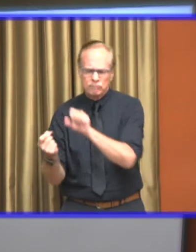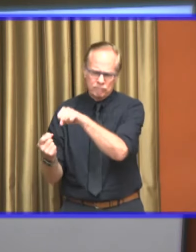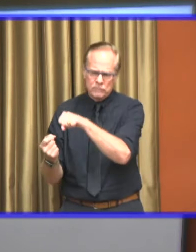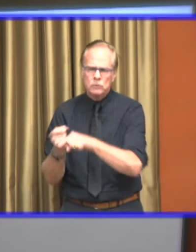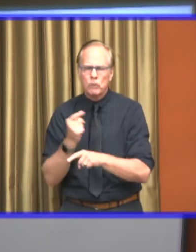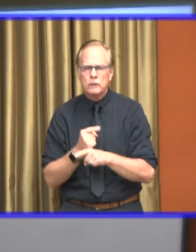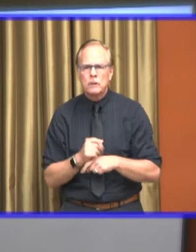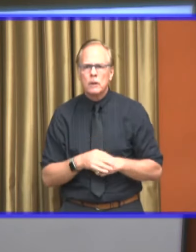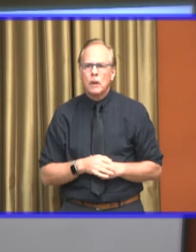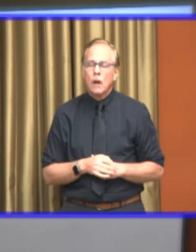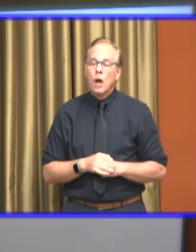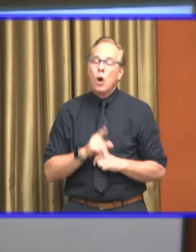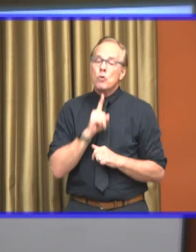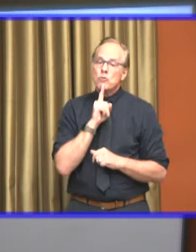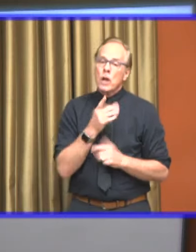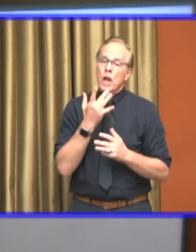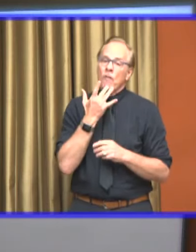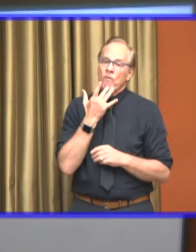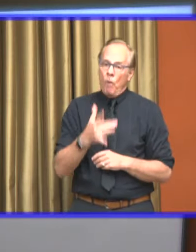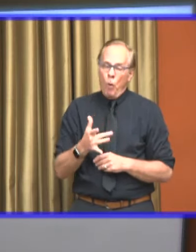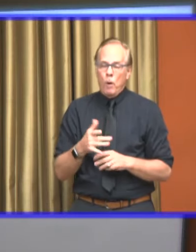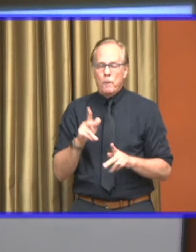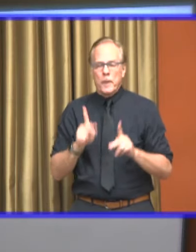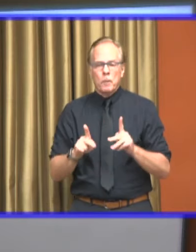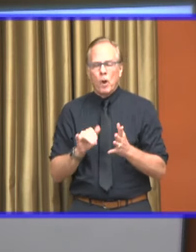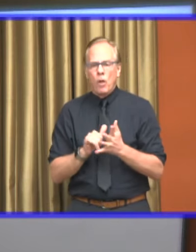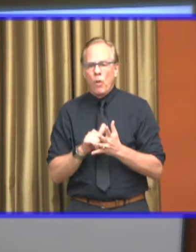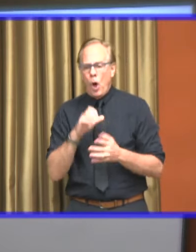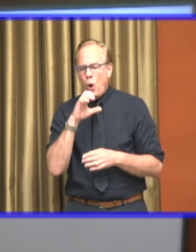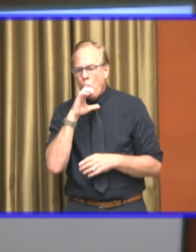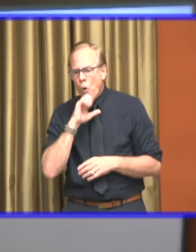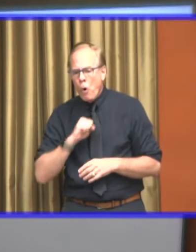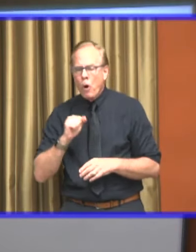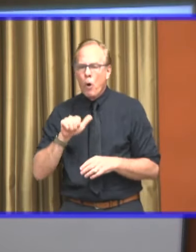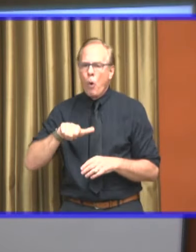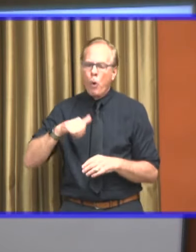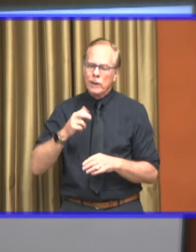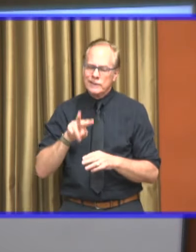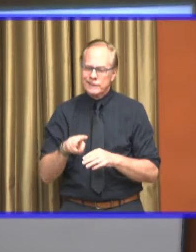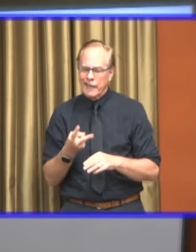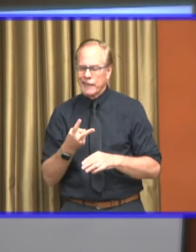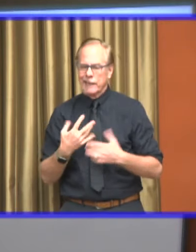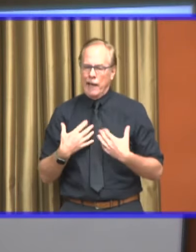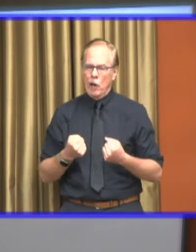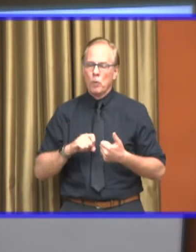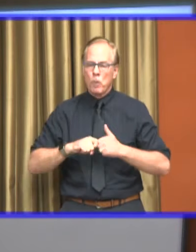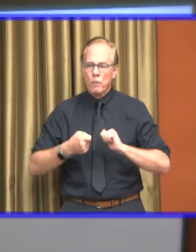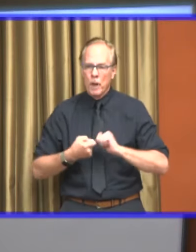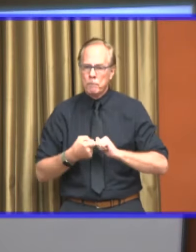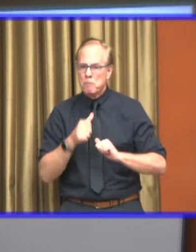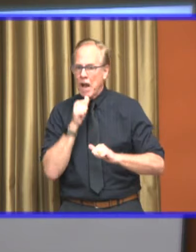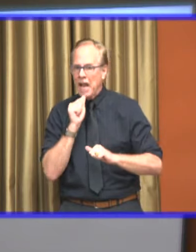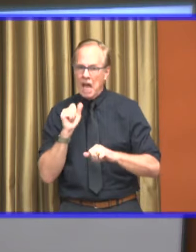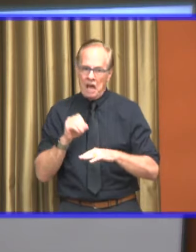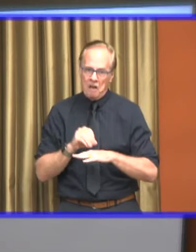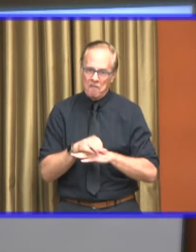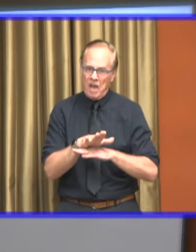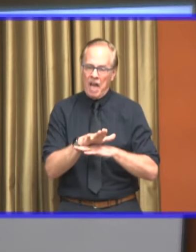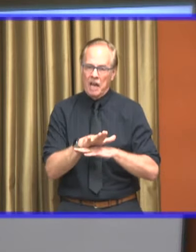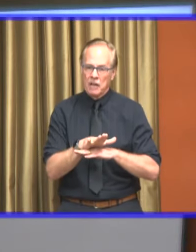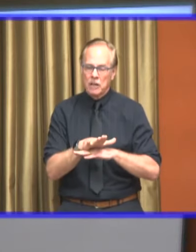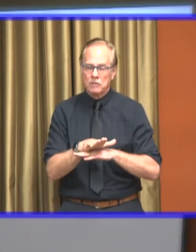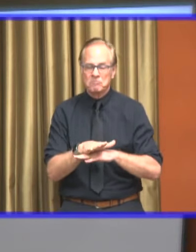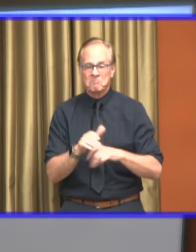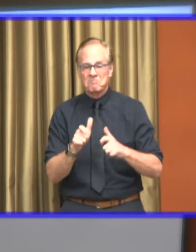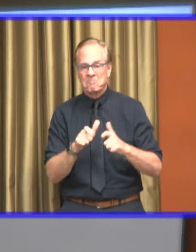that the elderly and those that had other underlying health conditions have not been affected in a tremendous